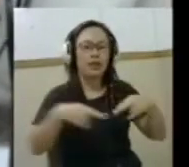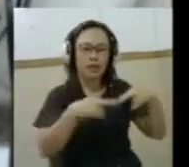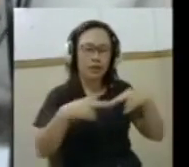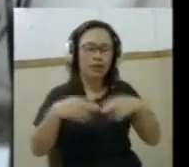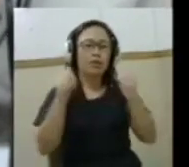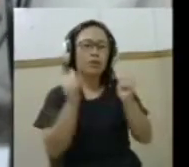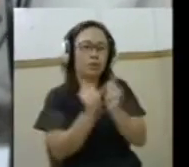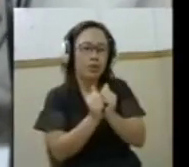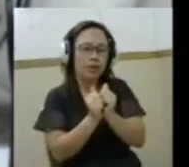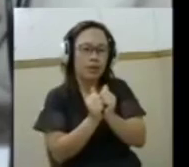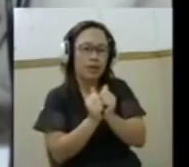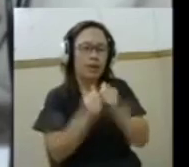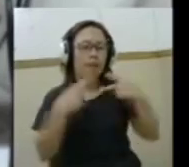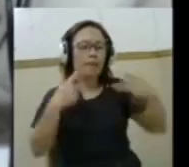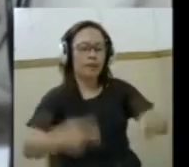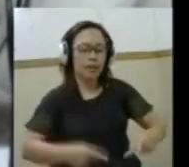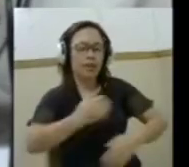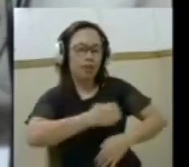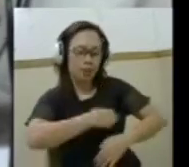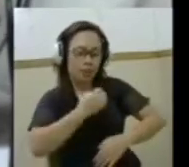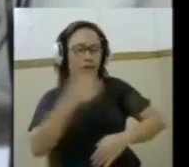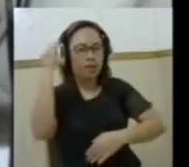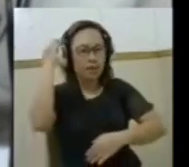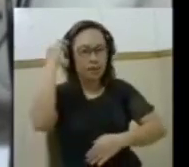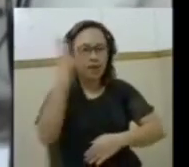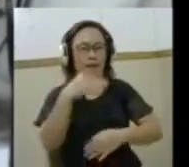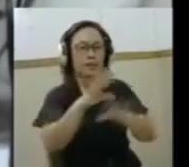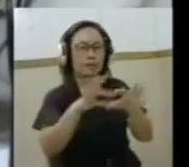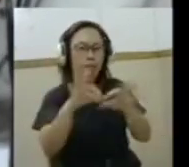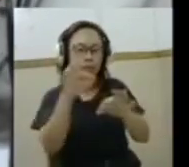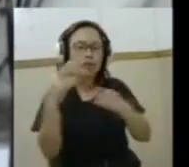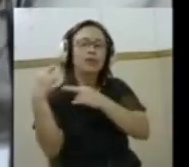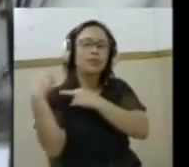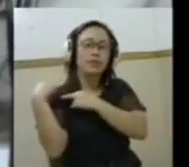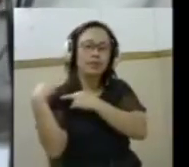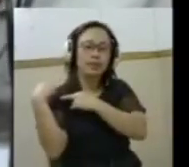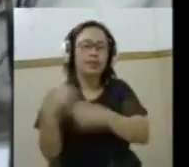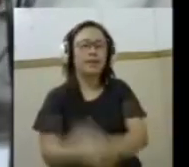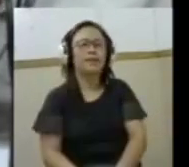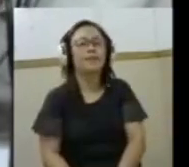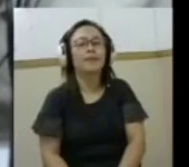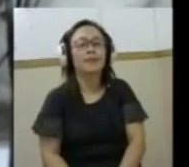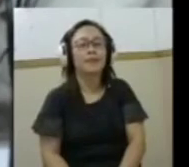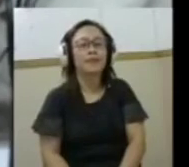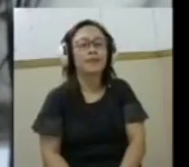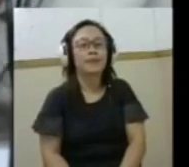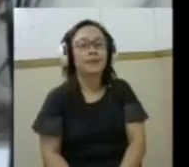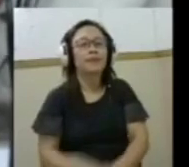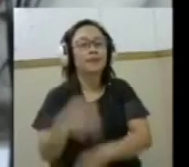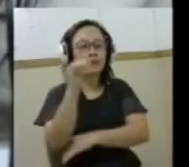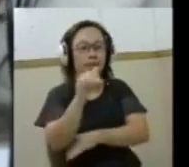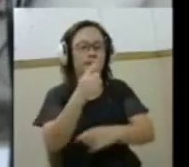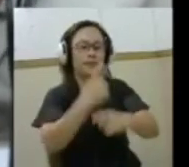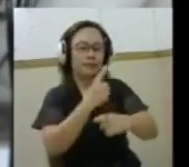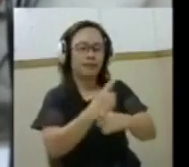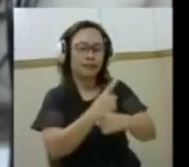social, physical, emotional, mental, and spiritual responsibilities. Yes, Sir Steve. Sir Ian Isidro